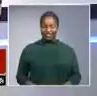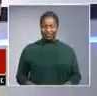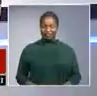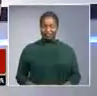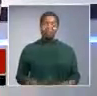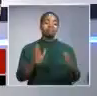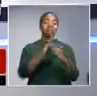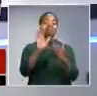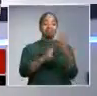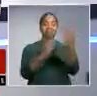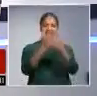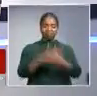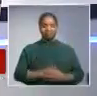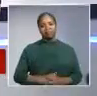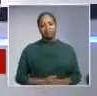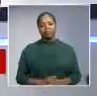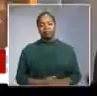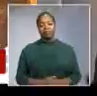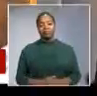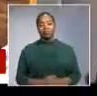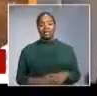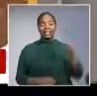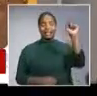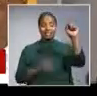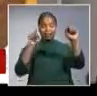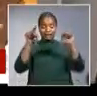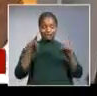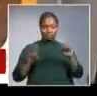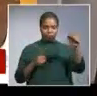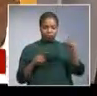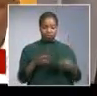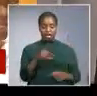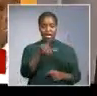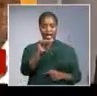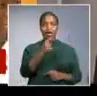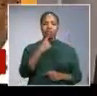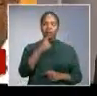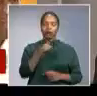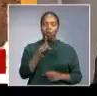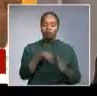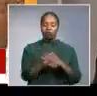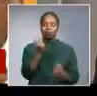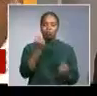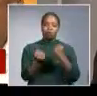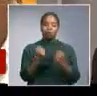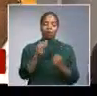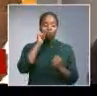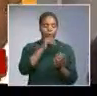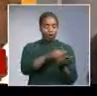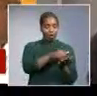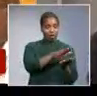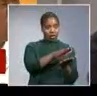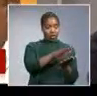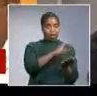Let's recap your top stories this evening. A day of coalition crossfire. The DA intends to challenge the appointment of Mongameli Bobani